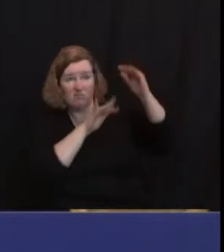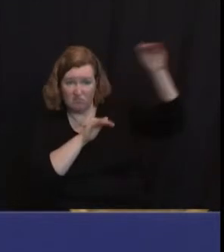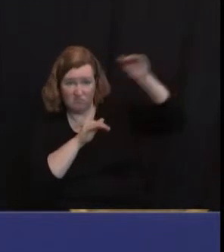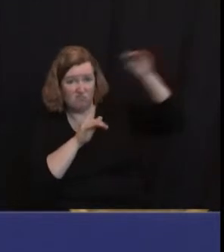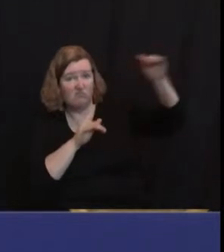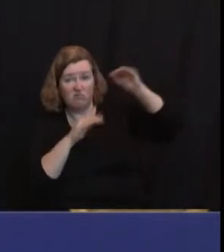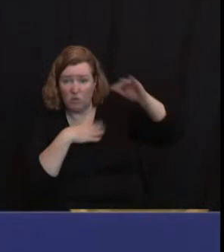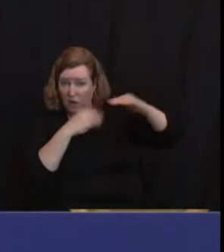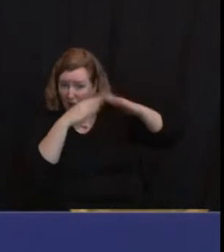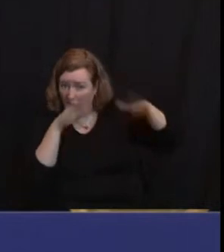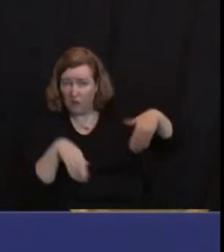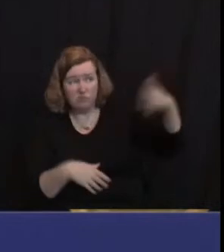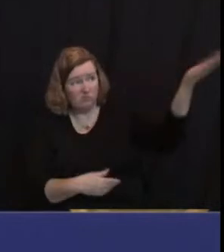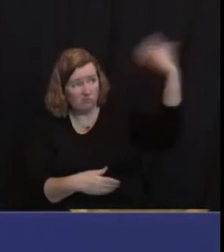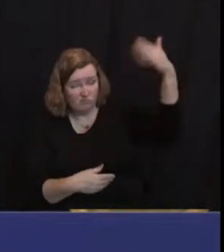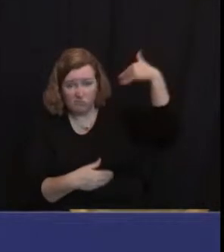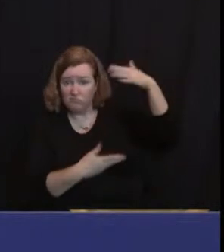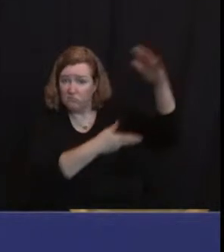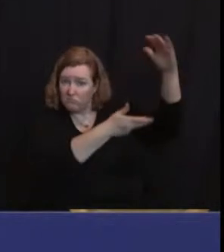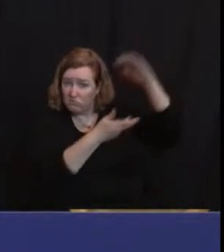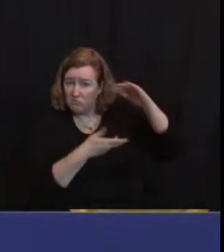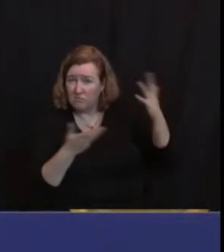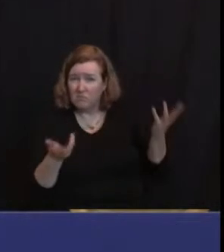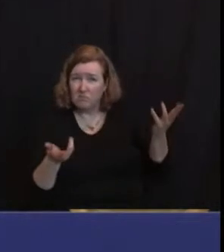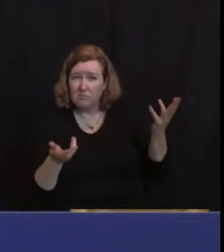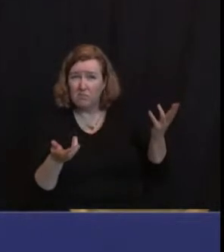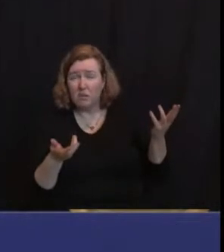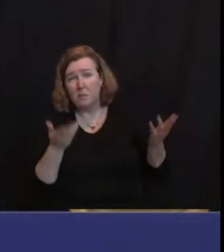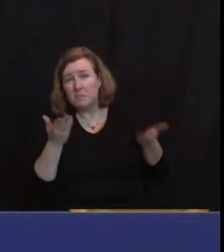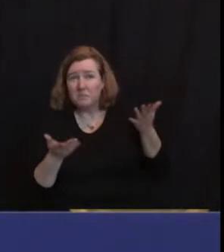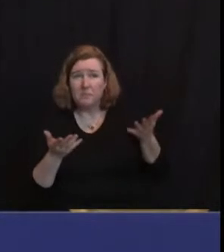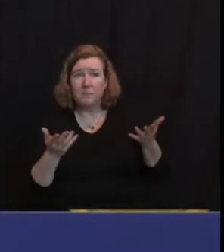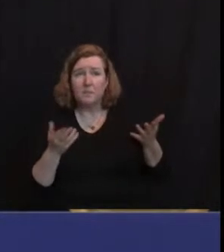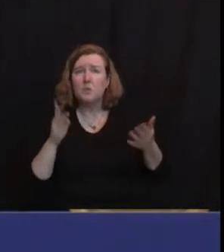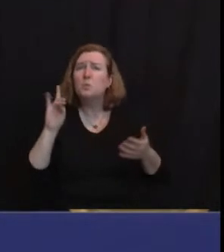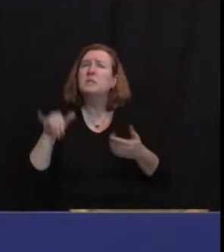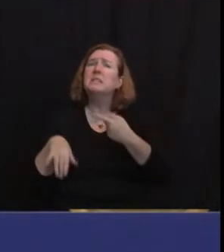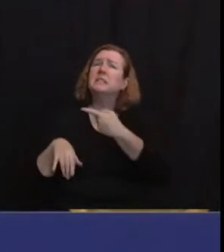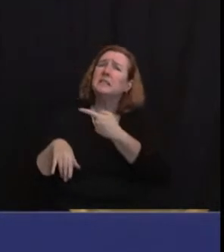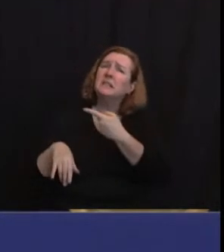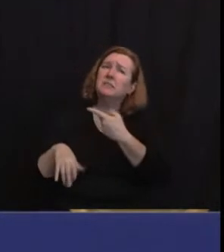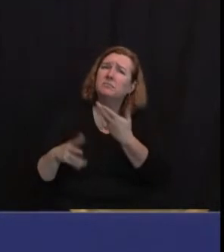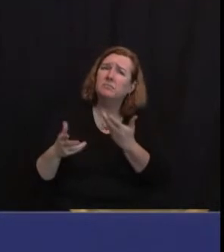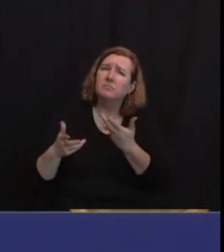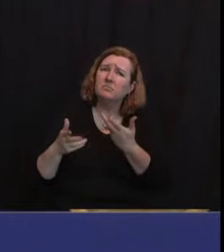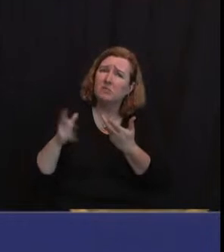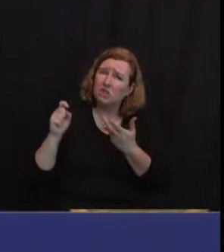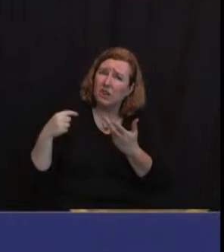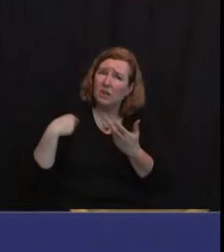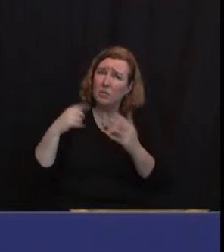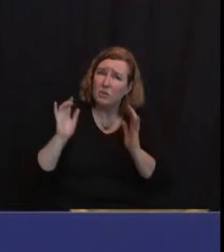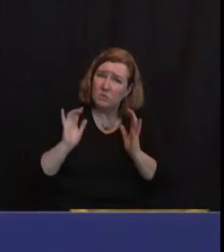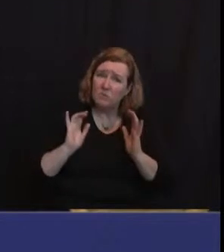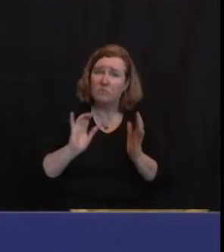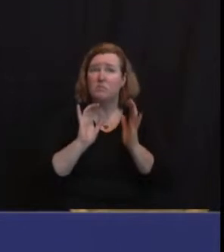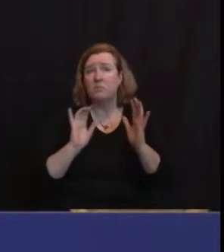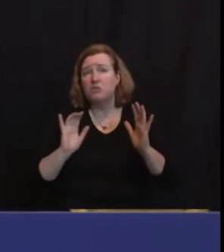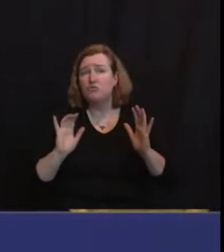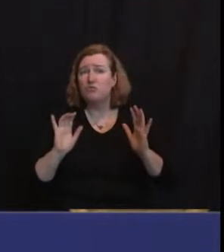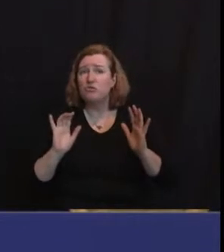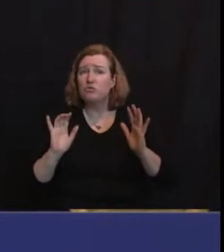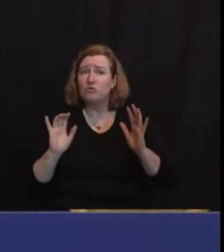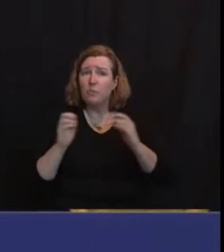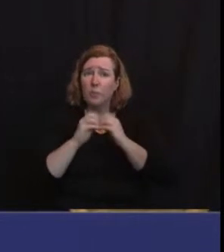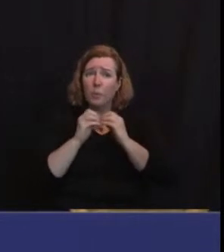but perhaps, Commissioner, do you think that we should be pushing a little more on this front and making this argument, because it's not only for